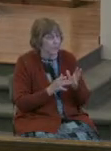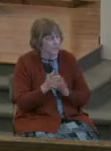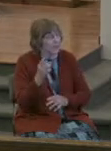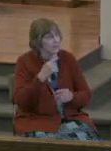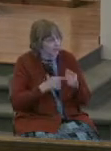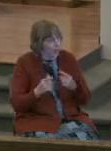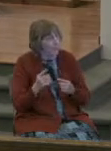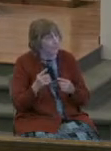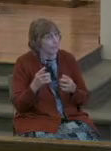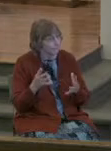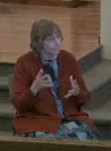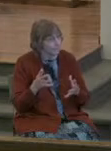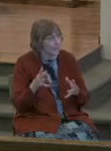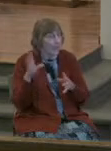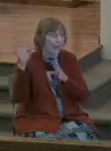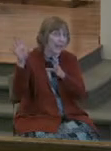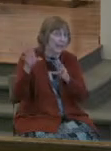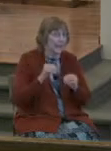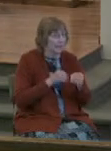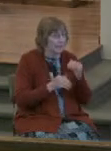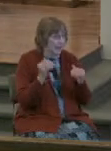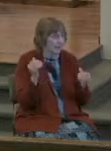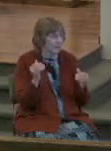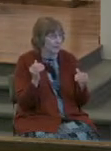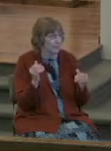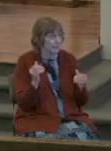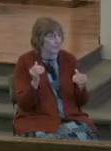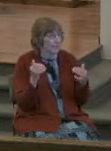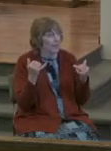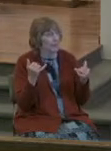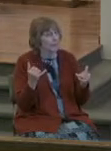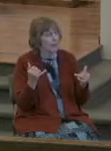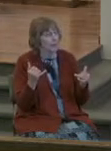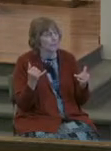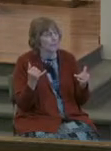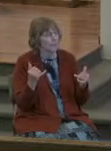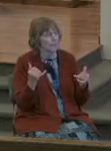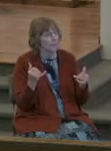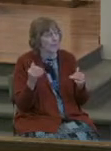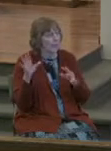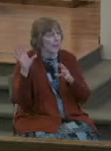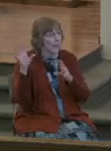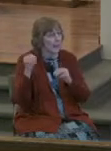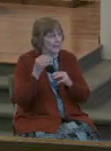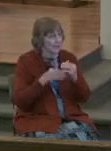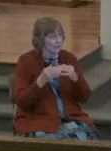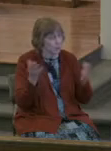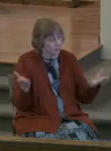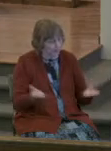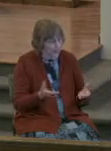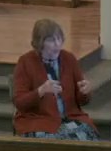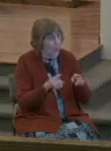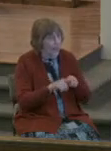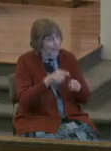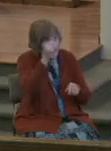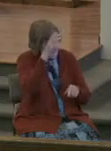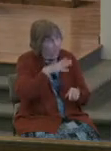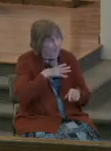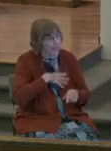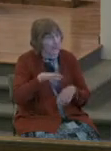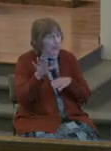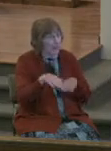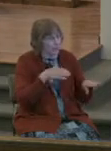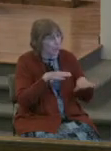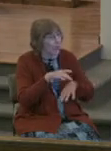come. He left heaven. Now imagine, He left heaven to come here as a man and walked on